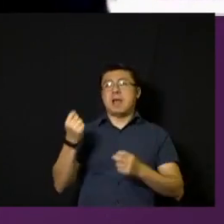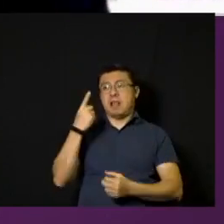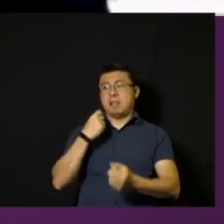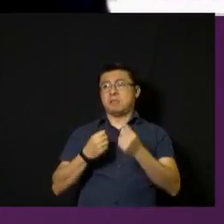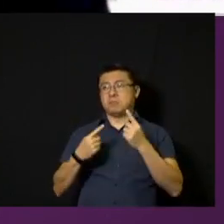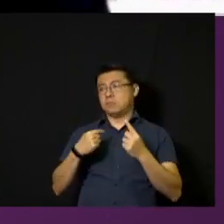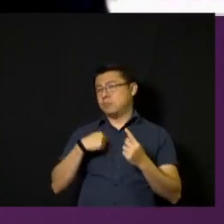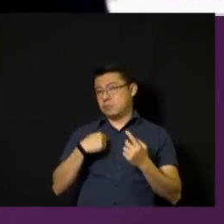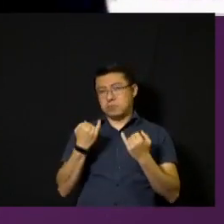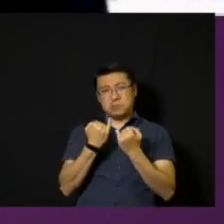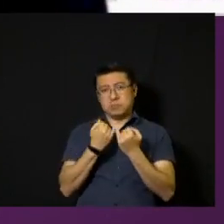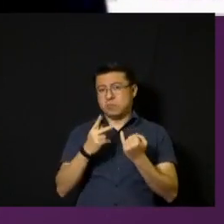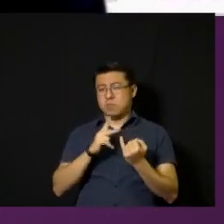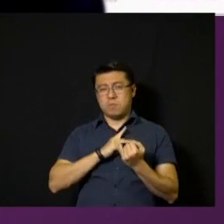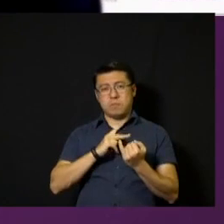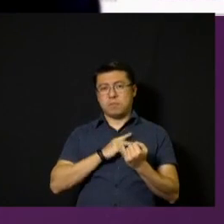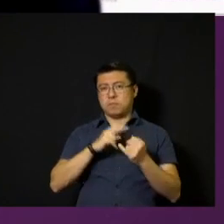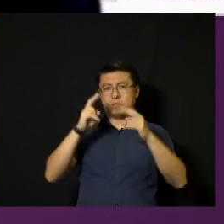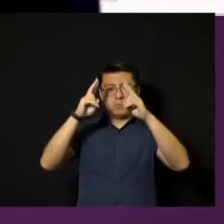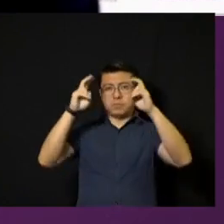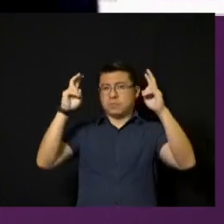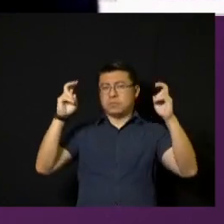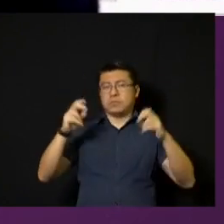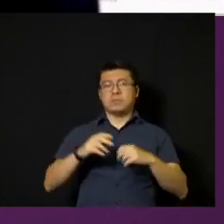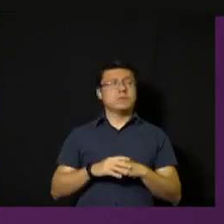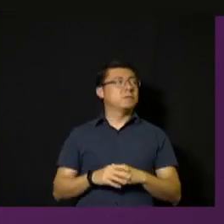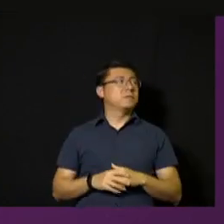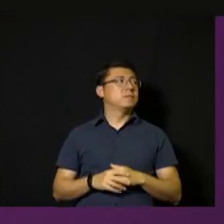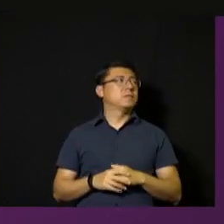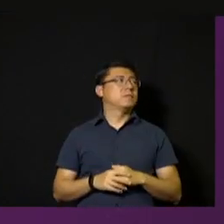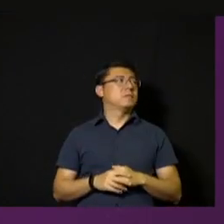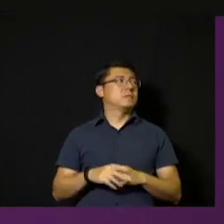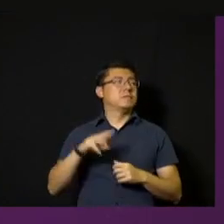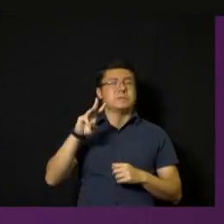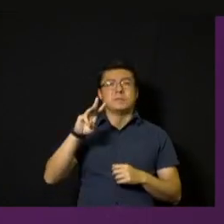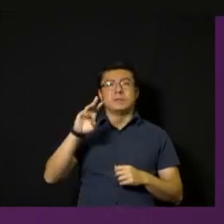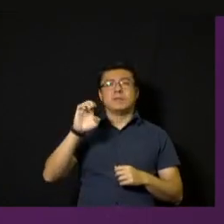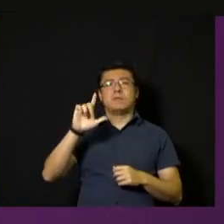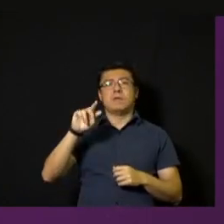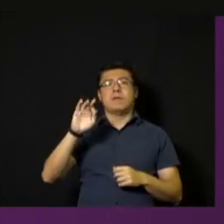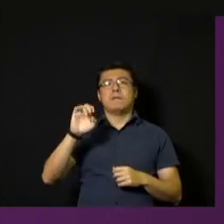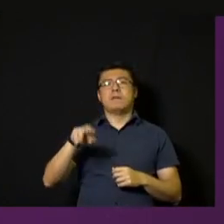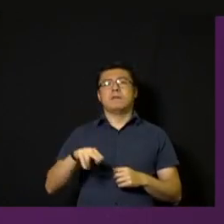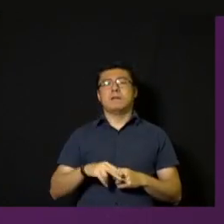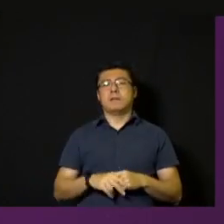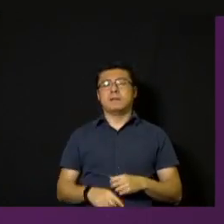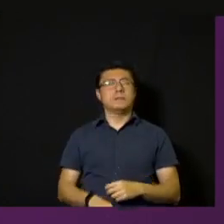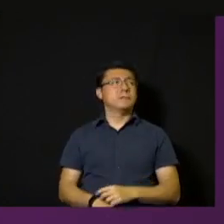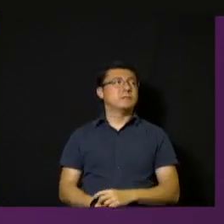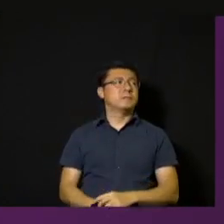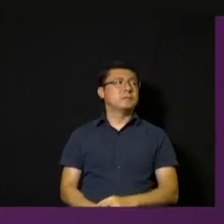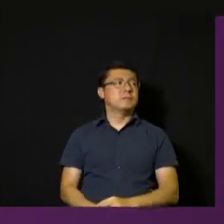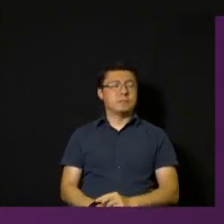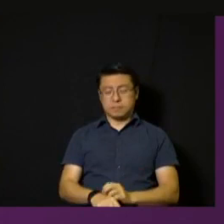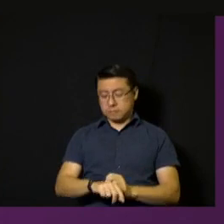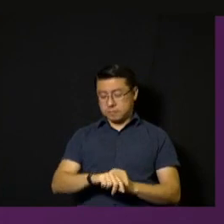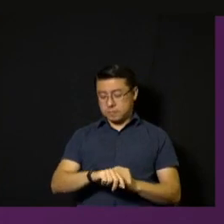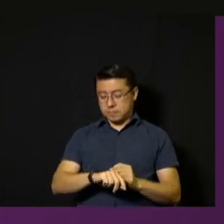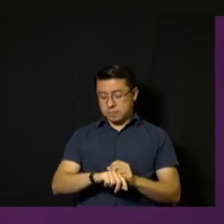Adrián. Ours too. Vamos con Wilfren. Let's go with Wilfred.